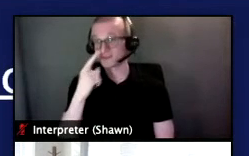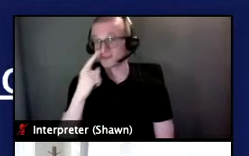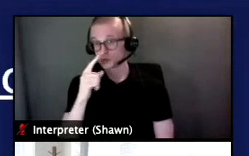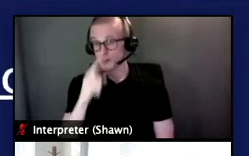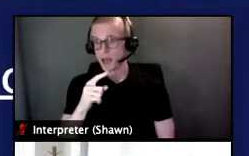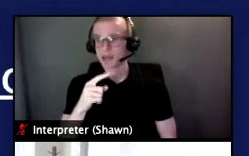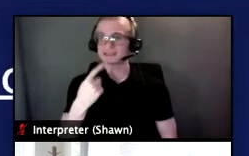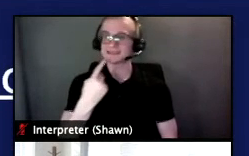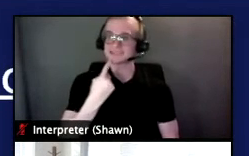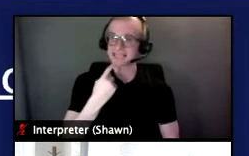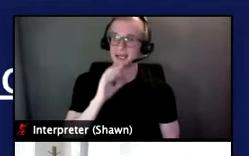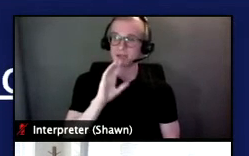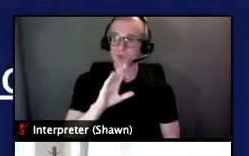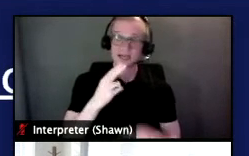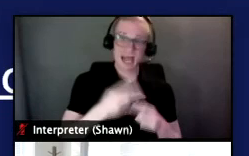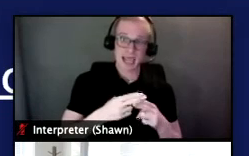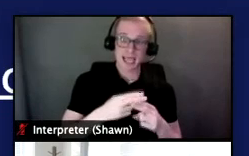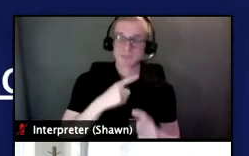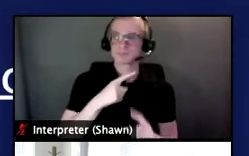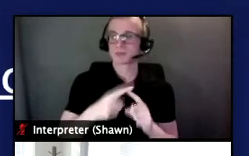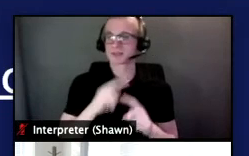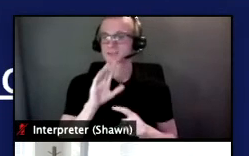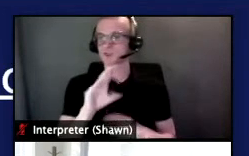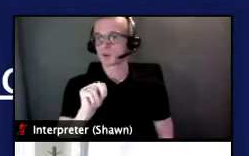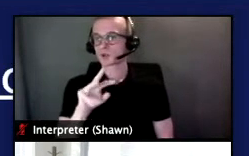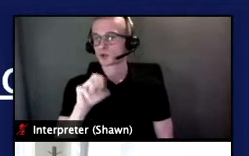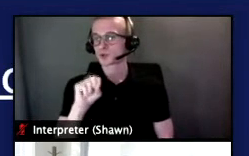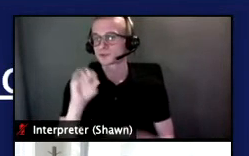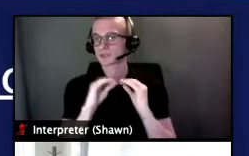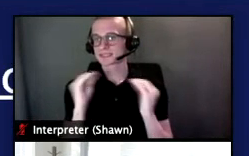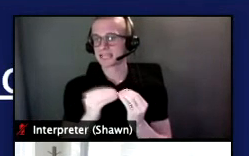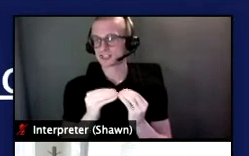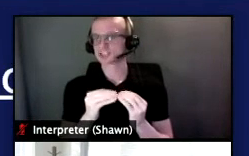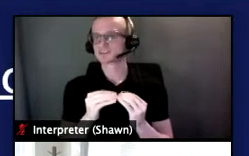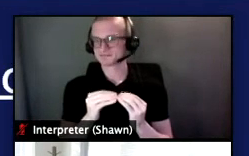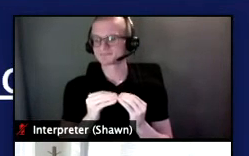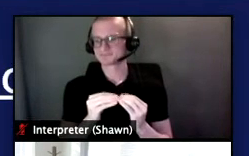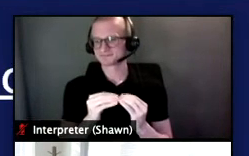your name, that would be great. And Erin, I'm going to start with you.